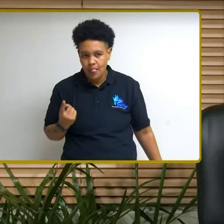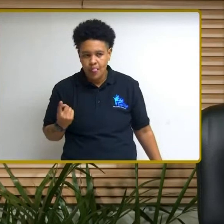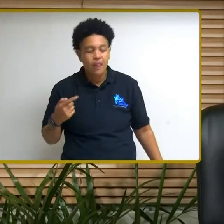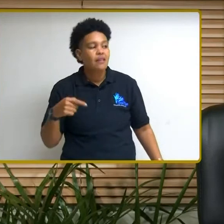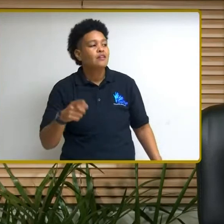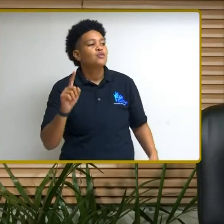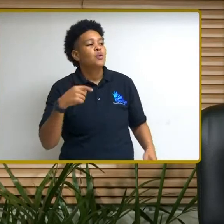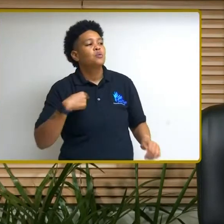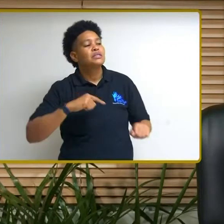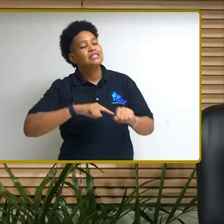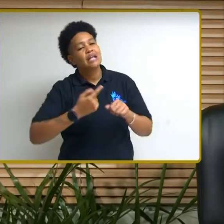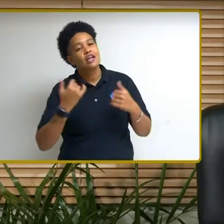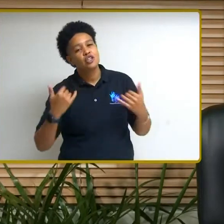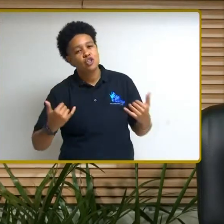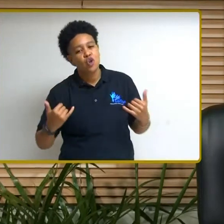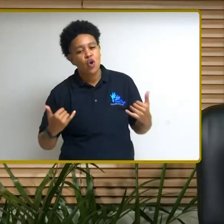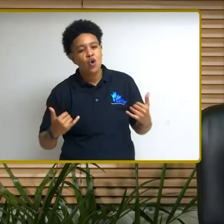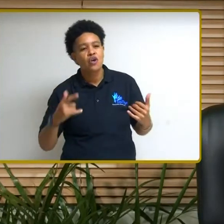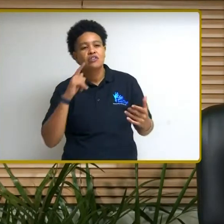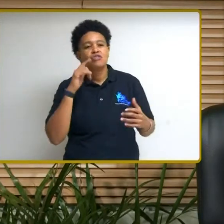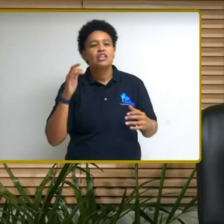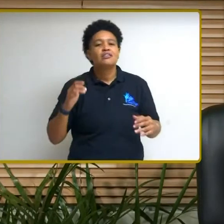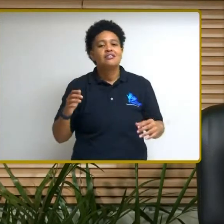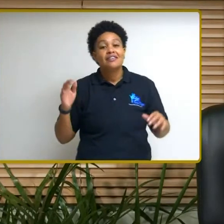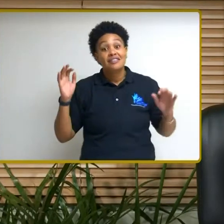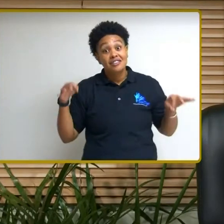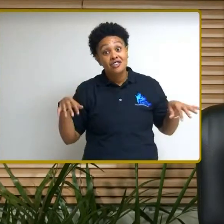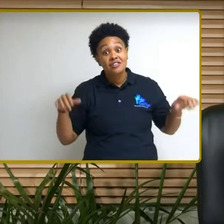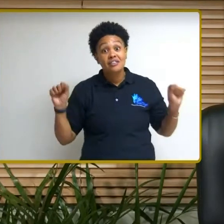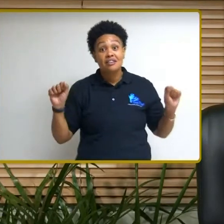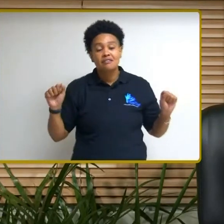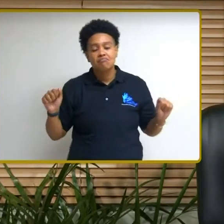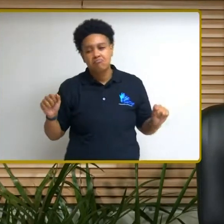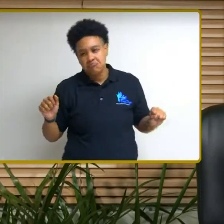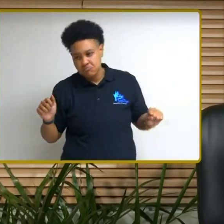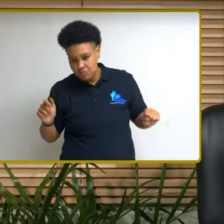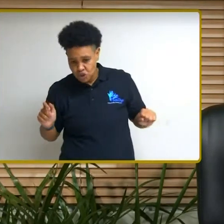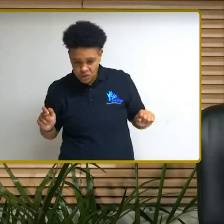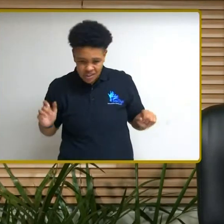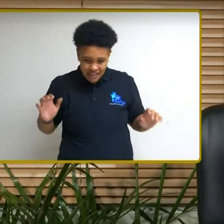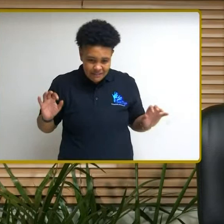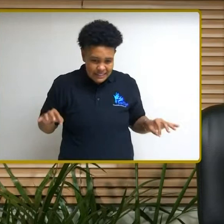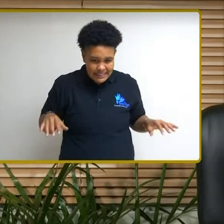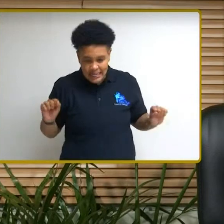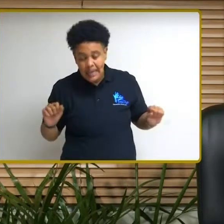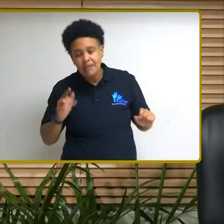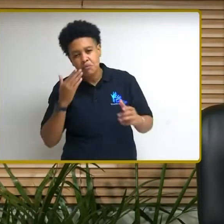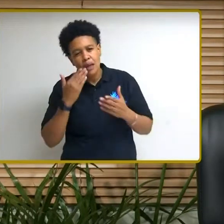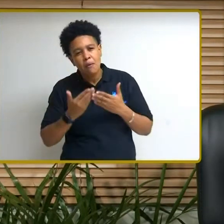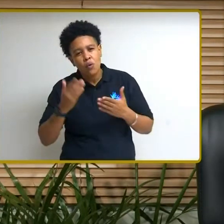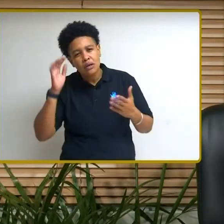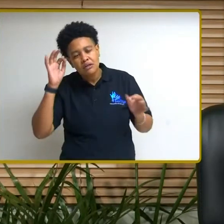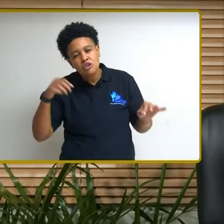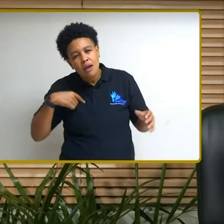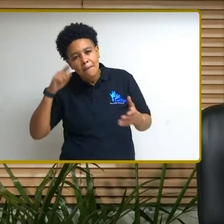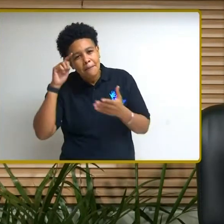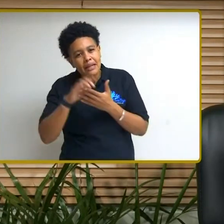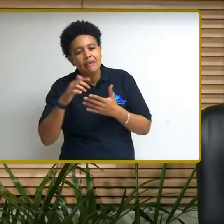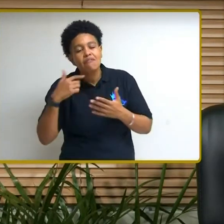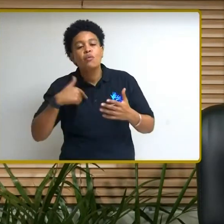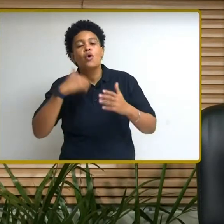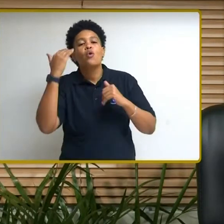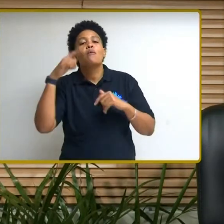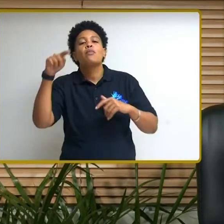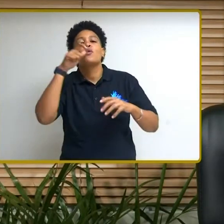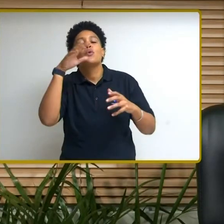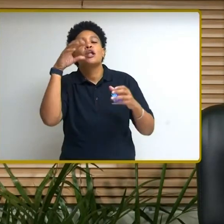this is where we're starting, and it's a judgment call, but I believe it's a good call, and we hope that